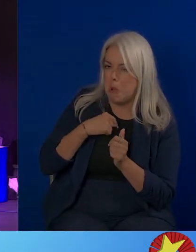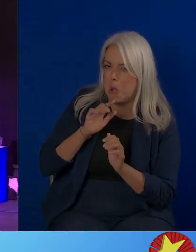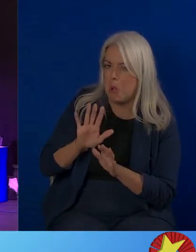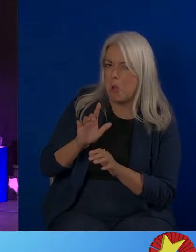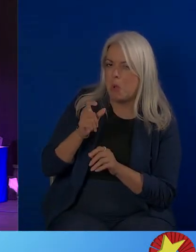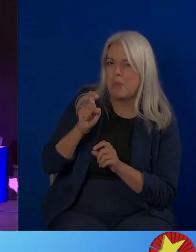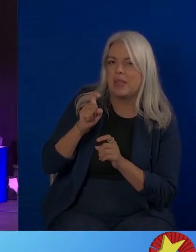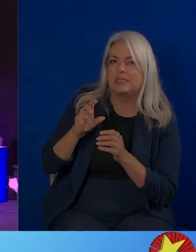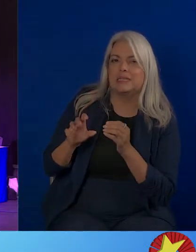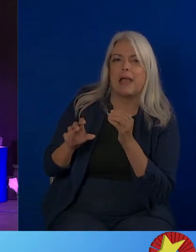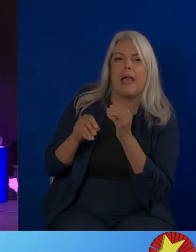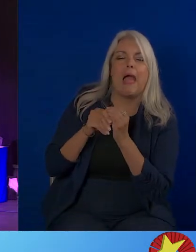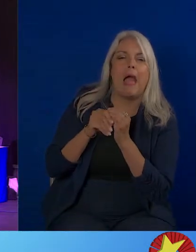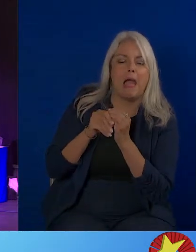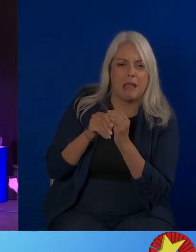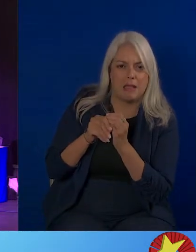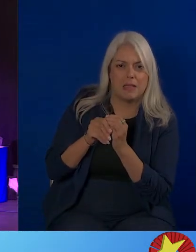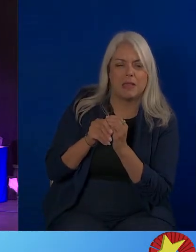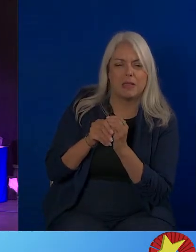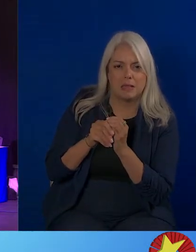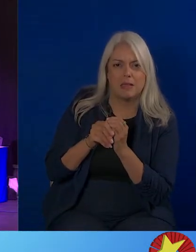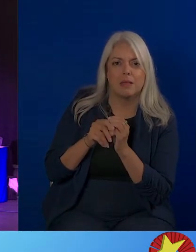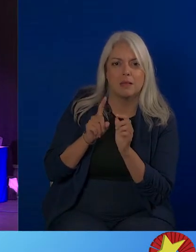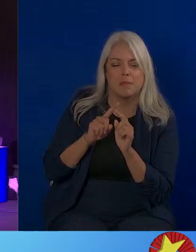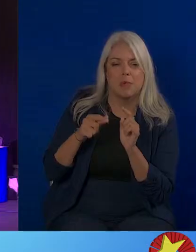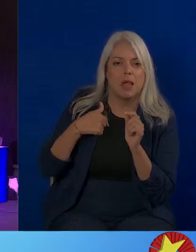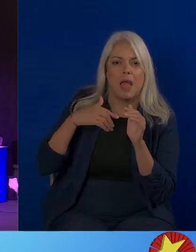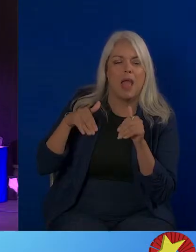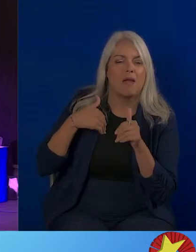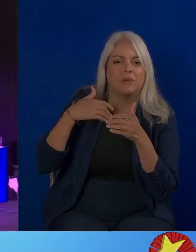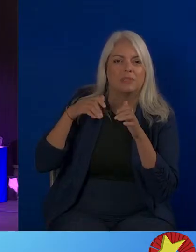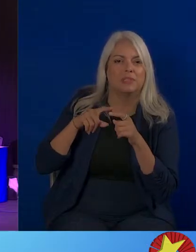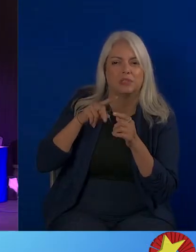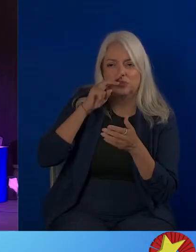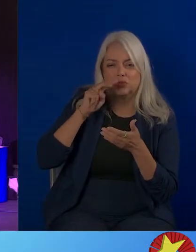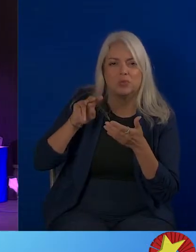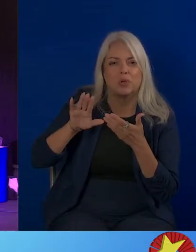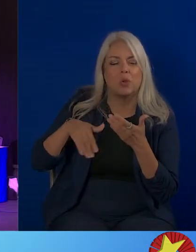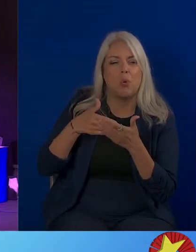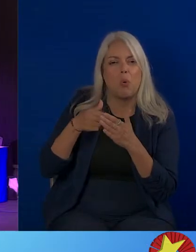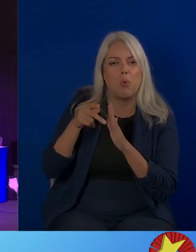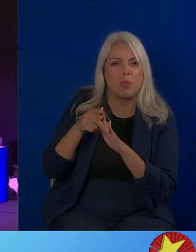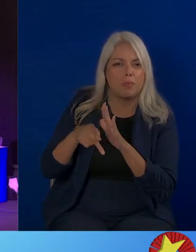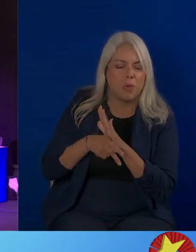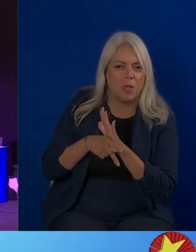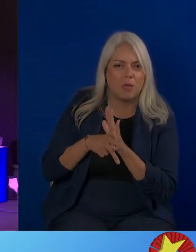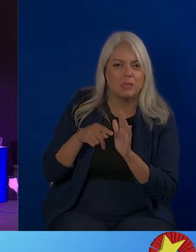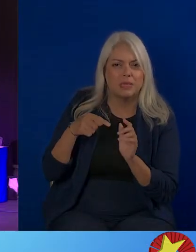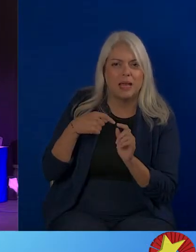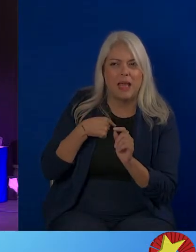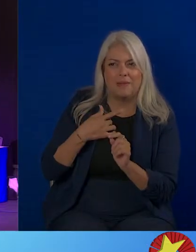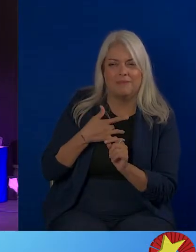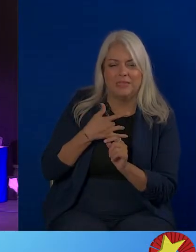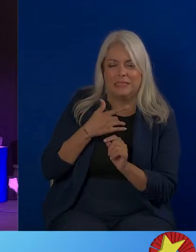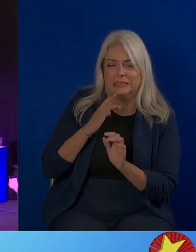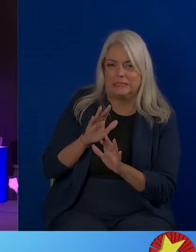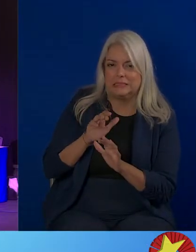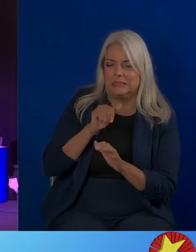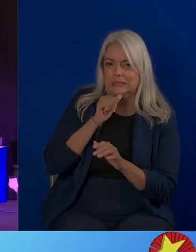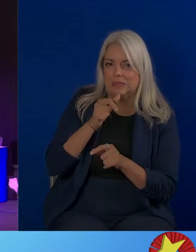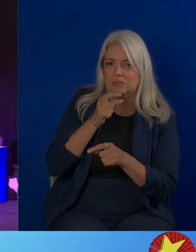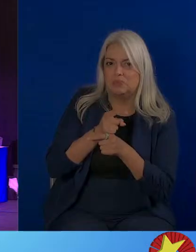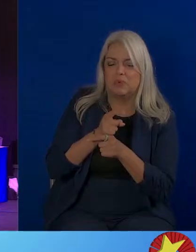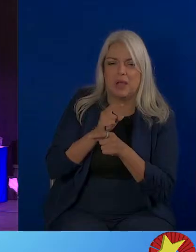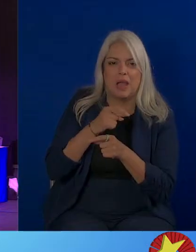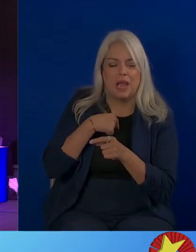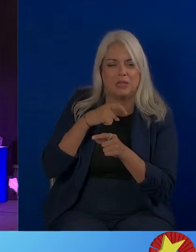to add to it. But I haven't had a chance to look at all the policies, so I would feel remiss in not doing my due diligence